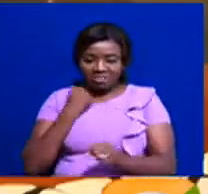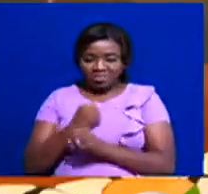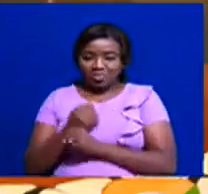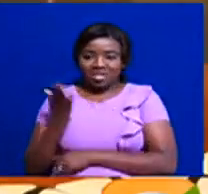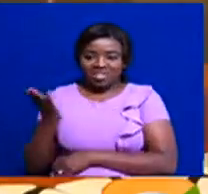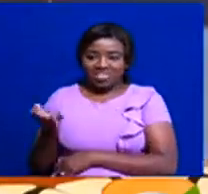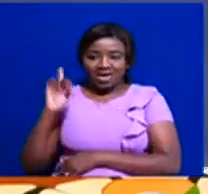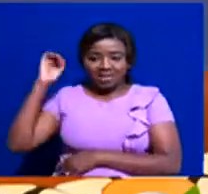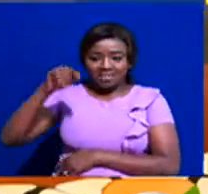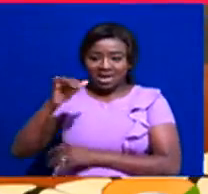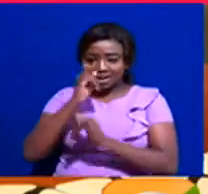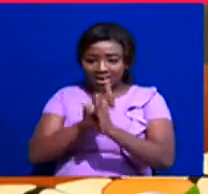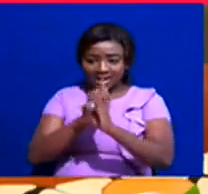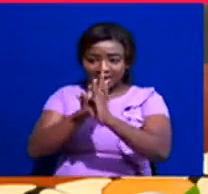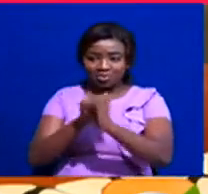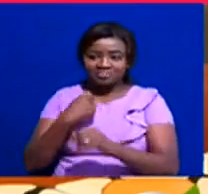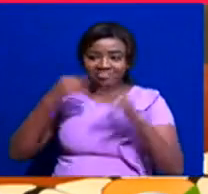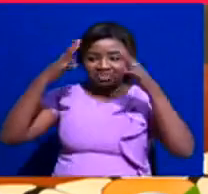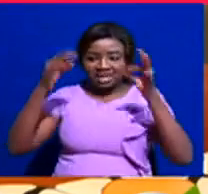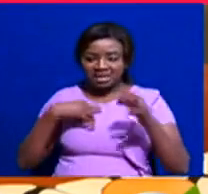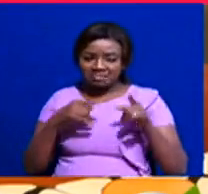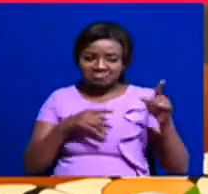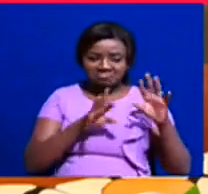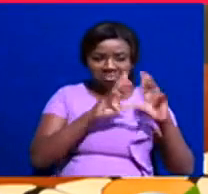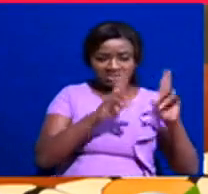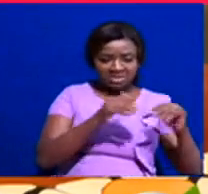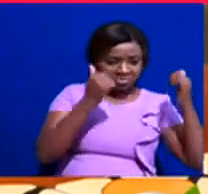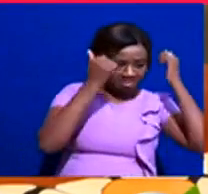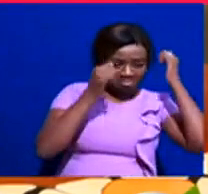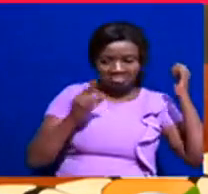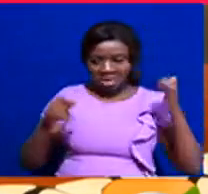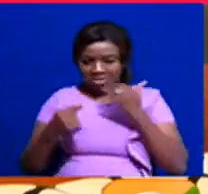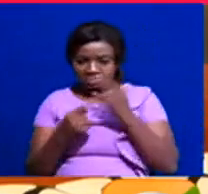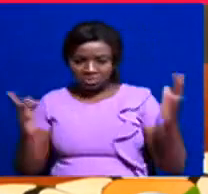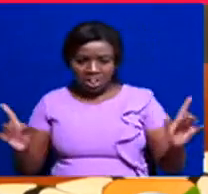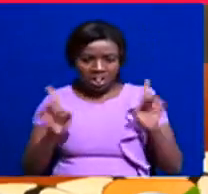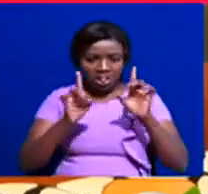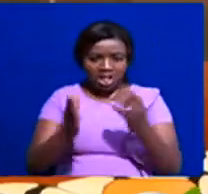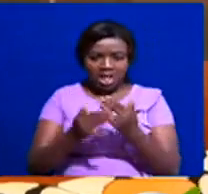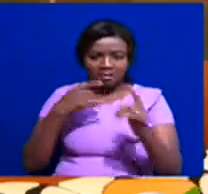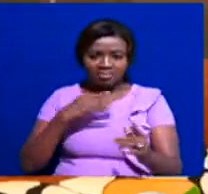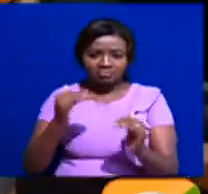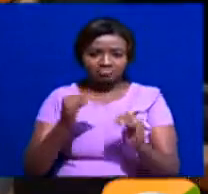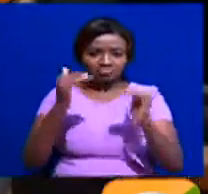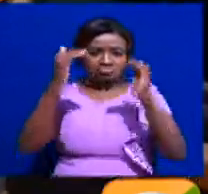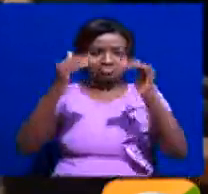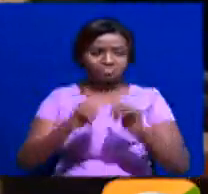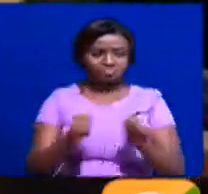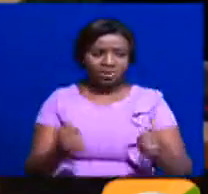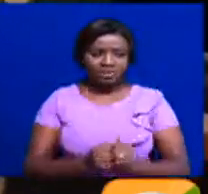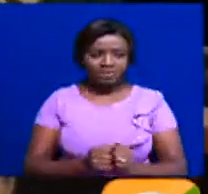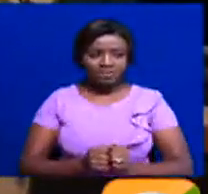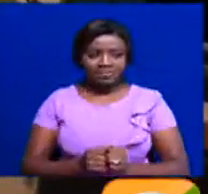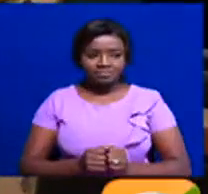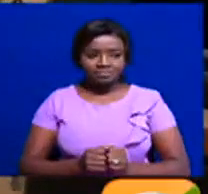now. So I figured out, like, why don't I use both international studies and technology to go hand in hand with my whatever I'm doing. It's more than I